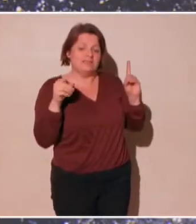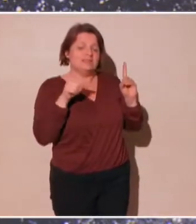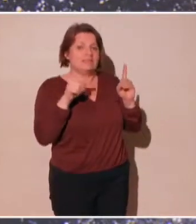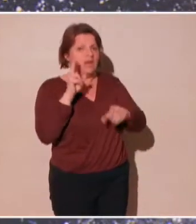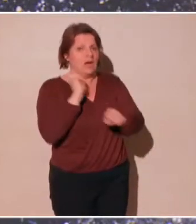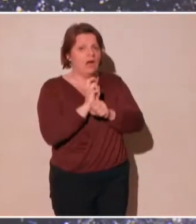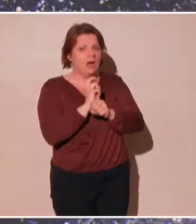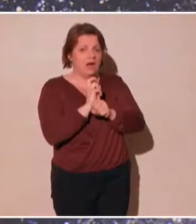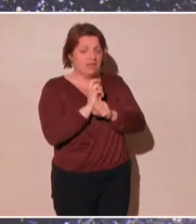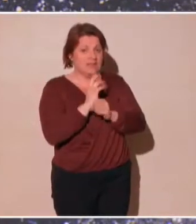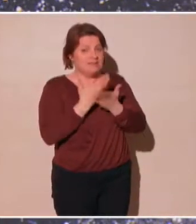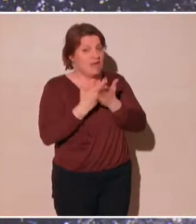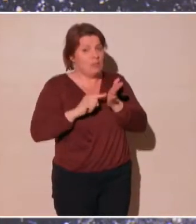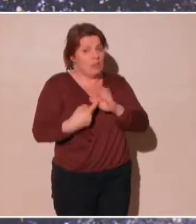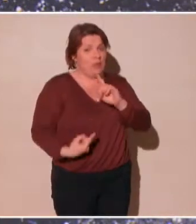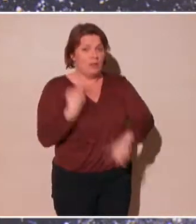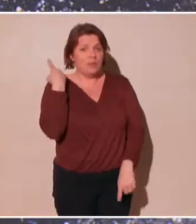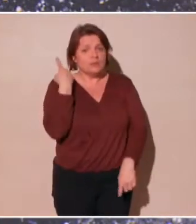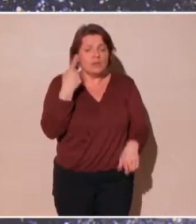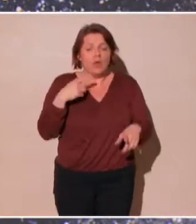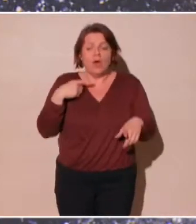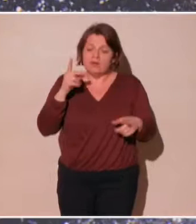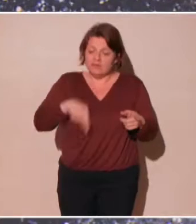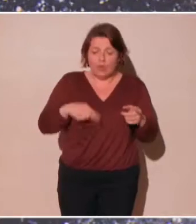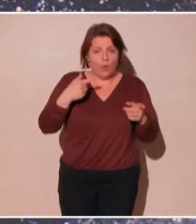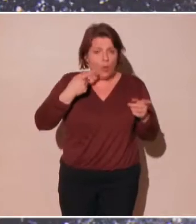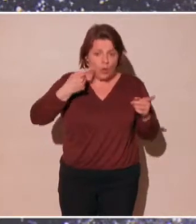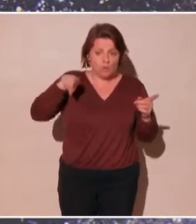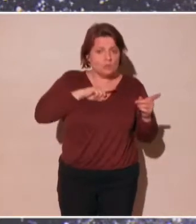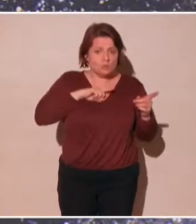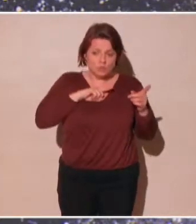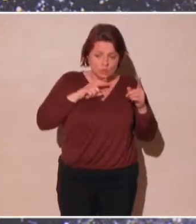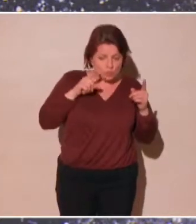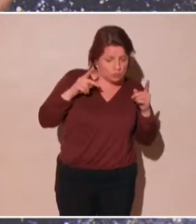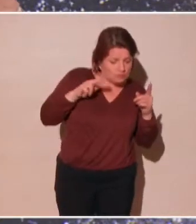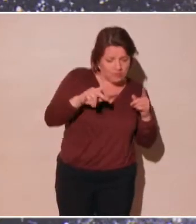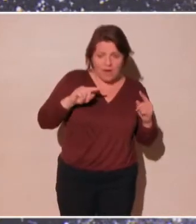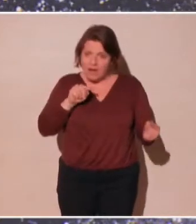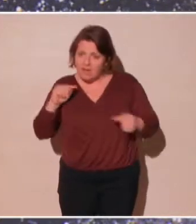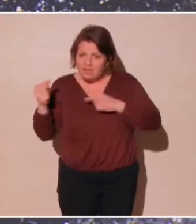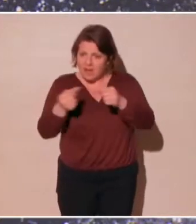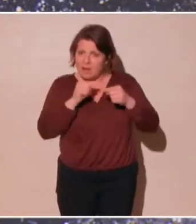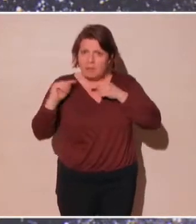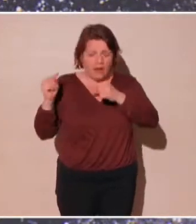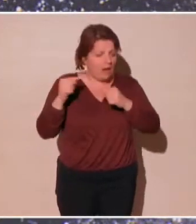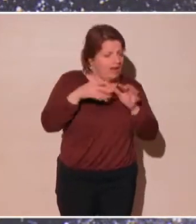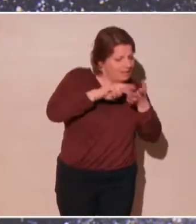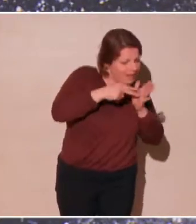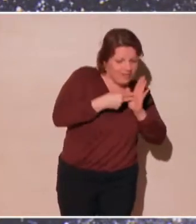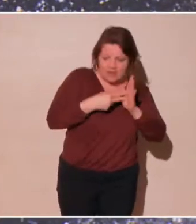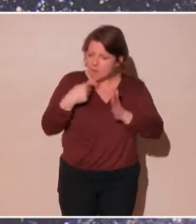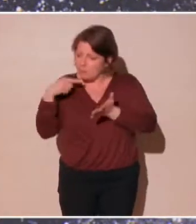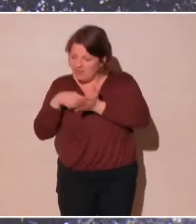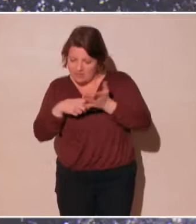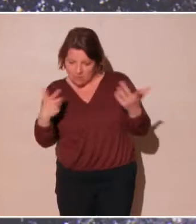and in the democratic power of these innovations. We need to set together our preferences. We need to figure out how we